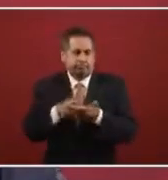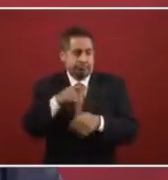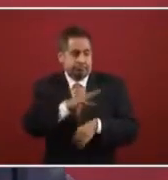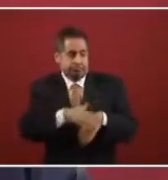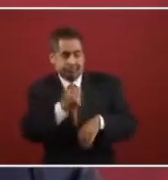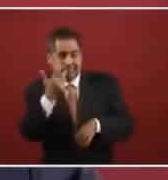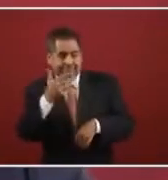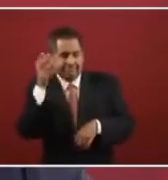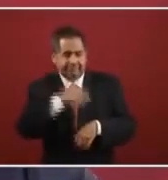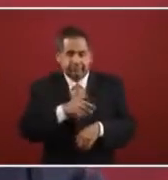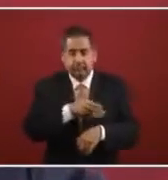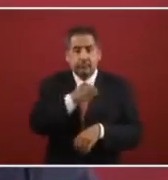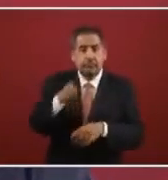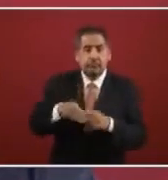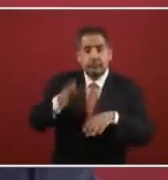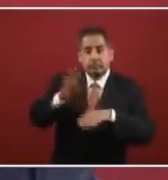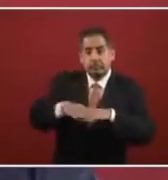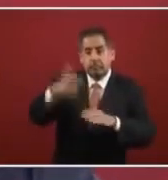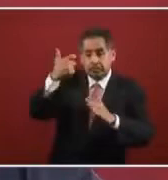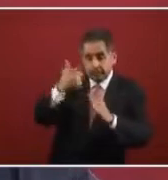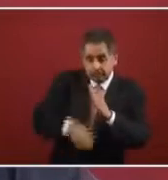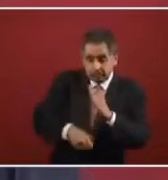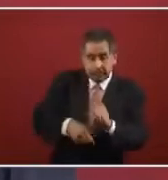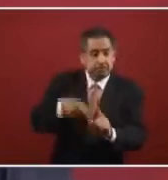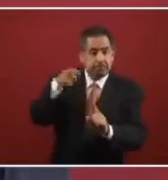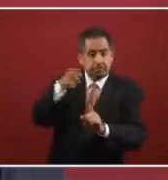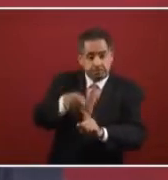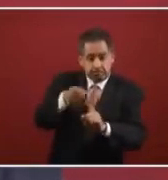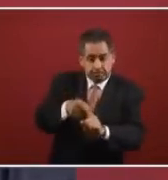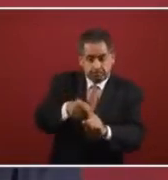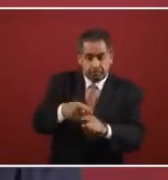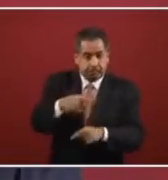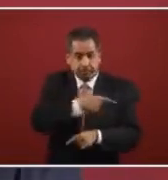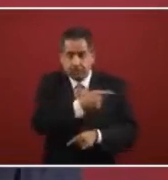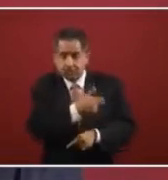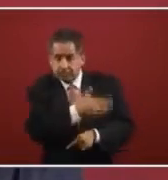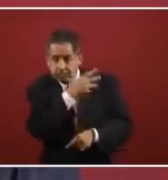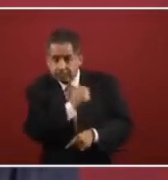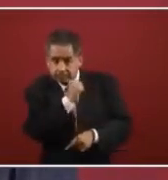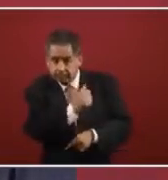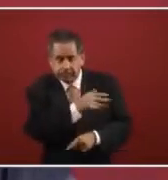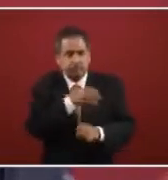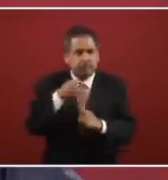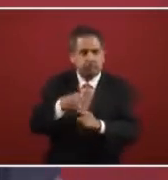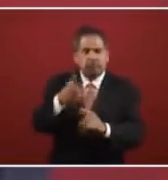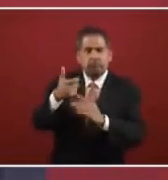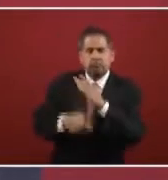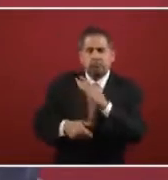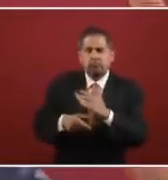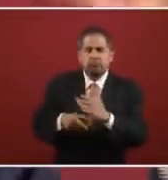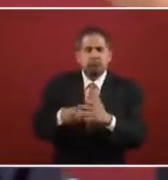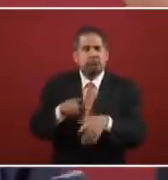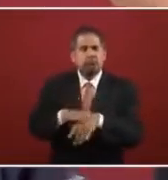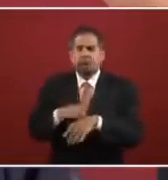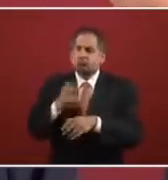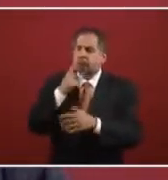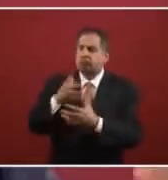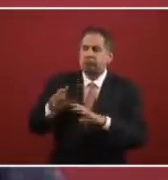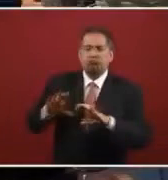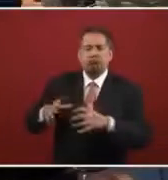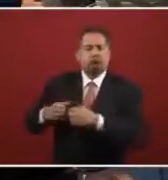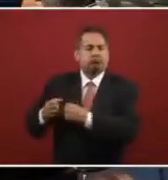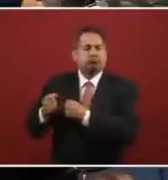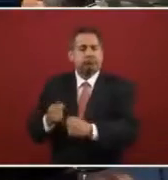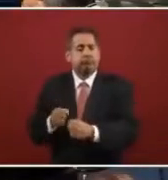they en can go buy. consecuencia, comprándole As a al que va más consequence, económico if y you're no buying comprándole al que va más caro, from the se va lowest prices, you fortaleciendo will y strengthen